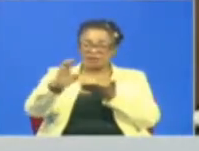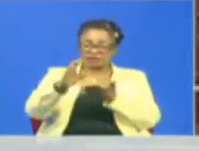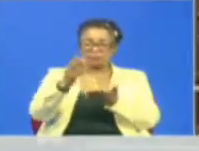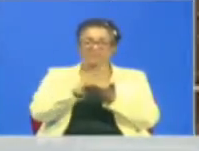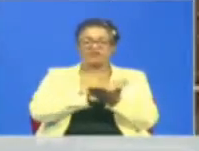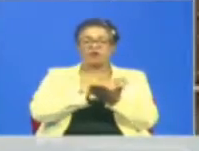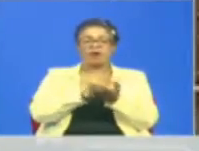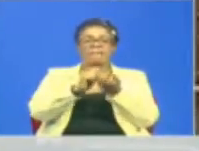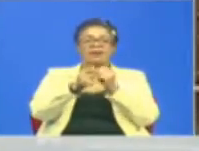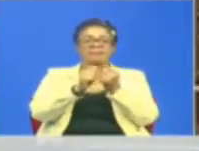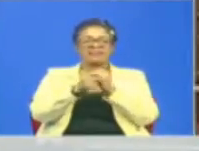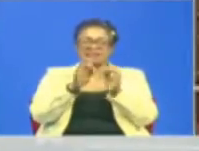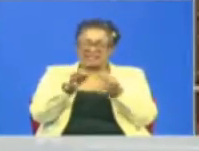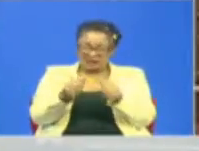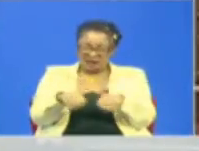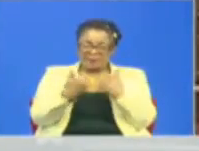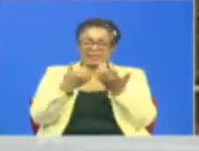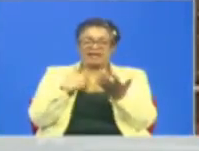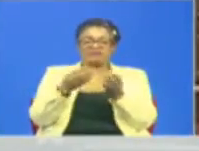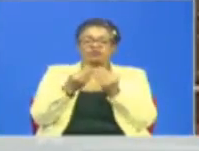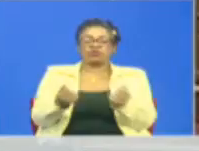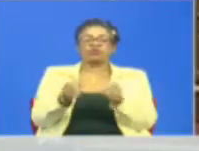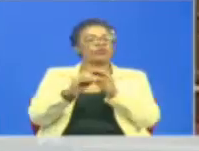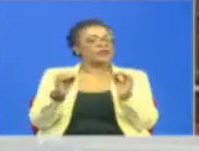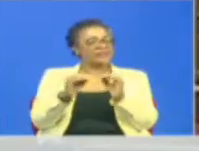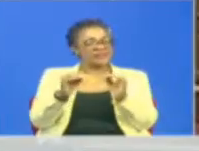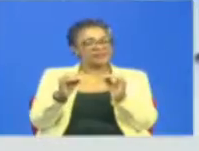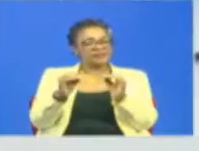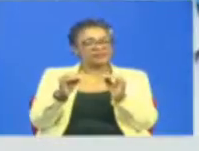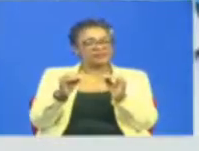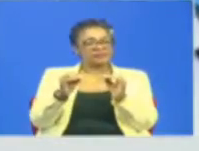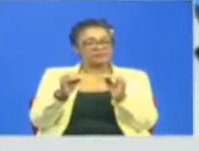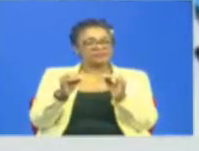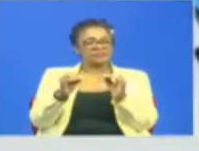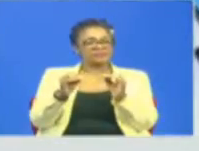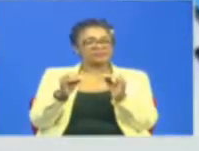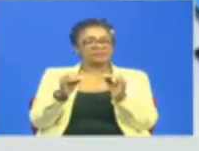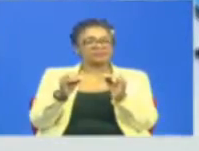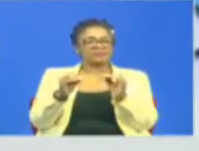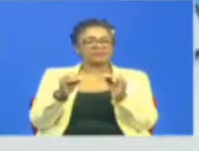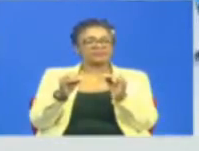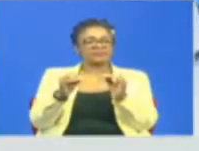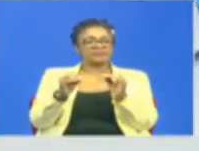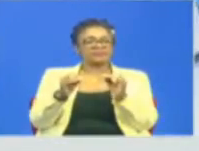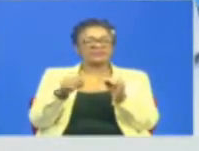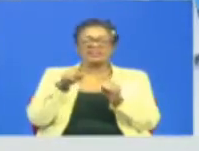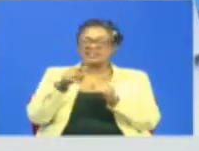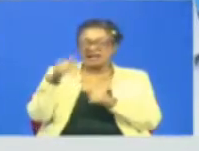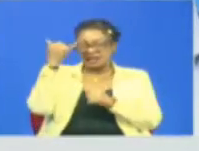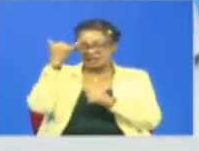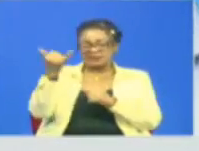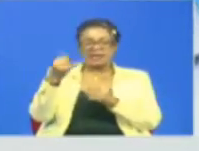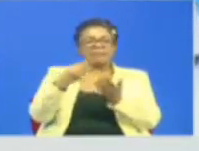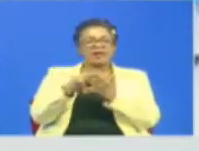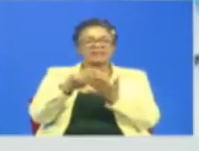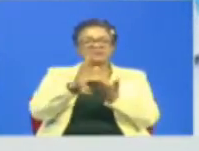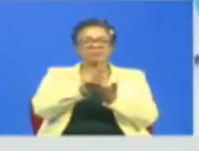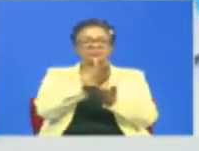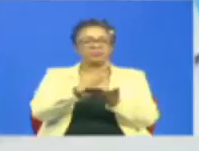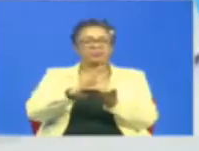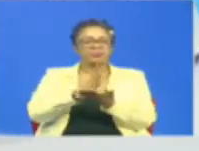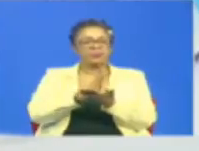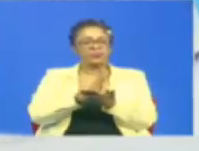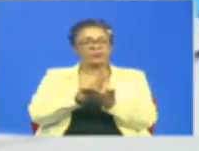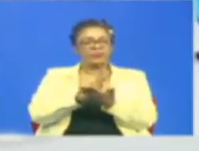amendment if there was no solution to the impasse. Hii maneno ya ugawaji wa pesa wa nichi